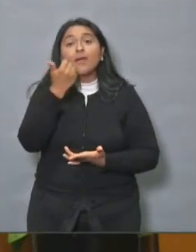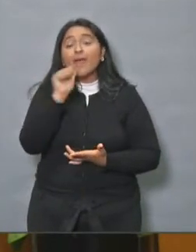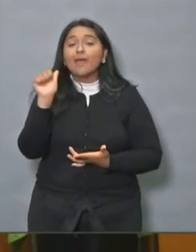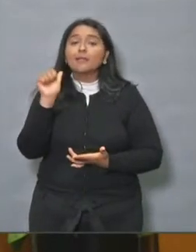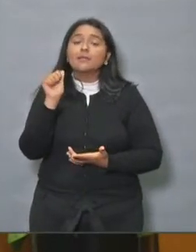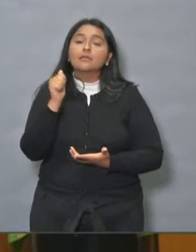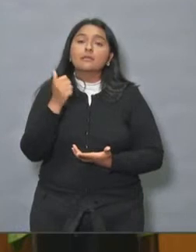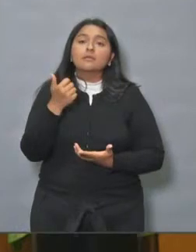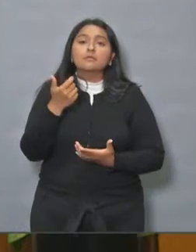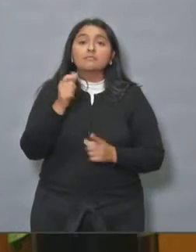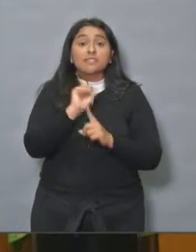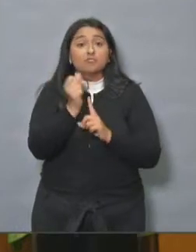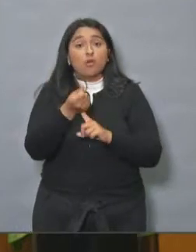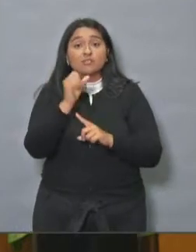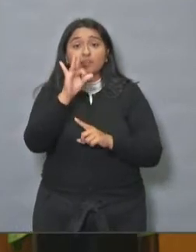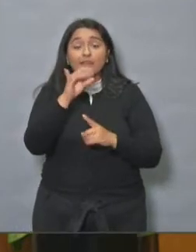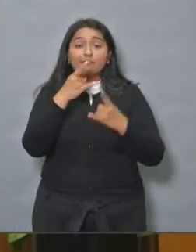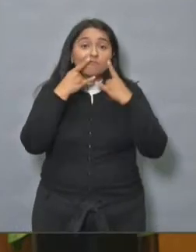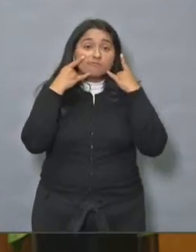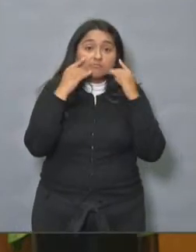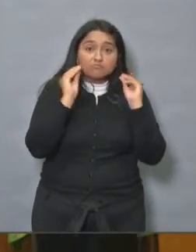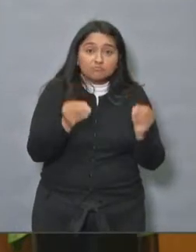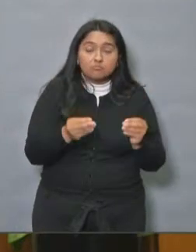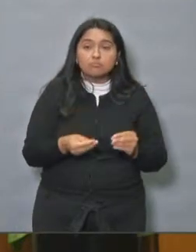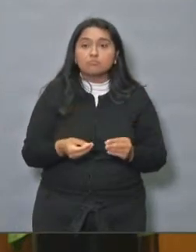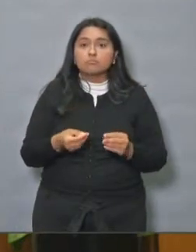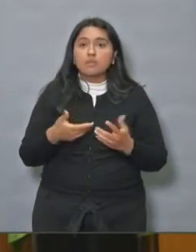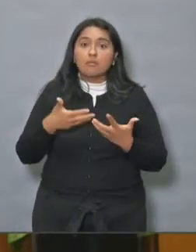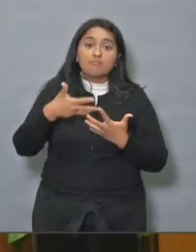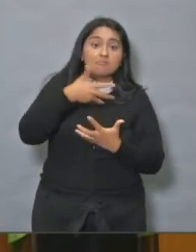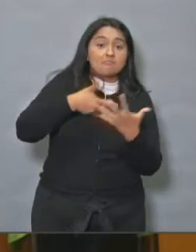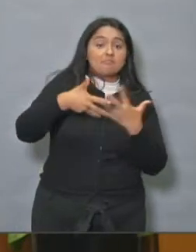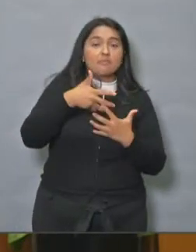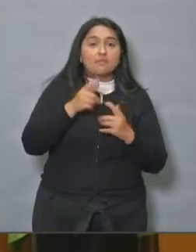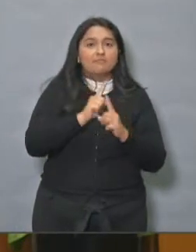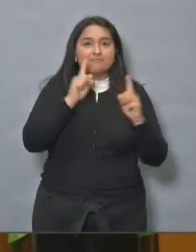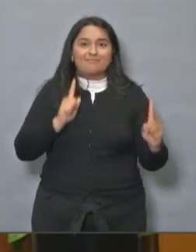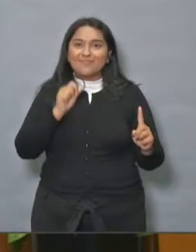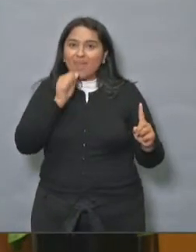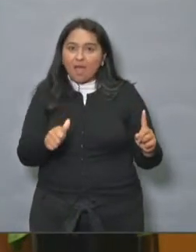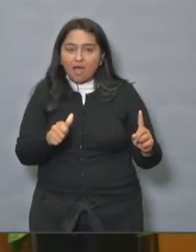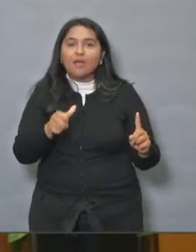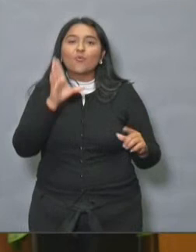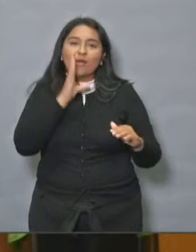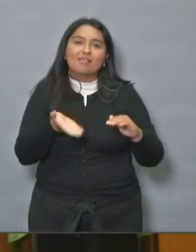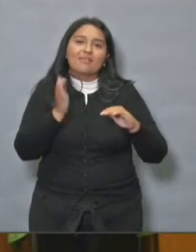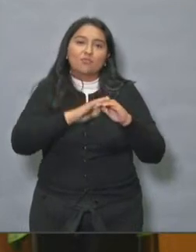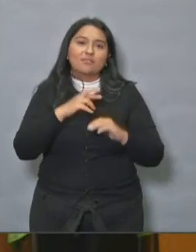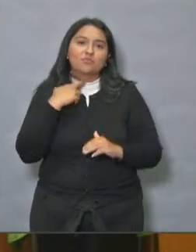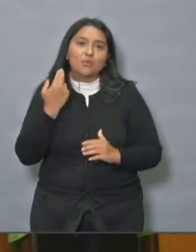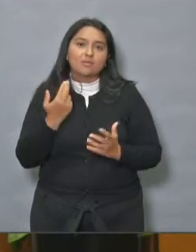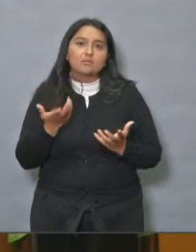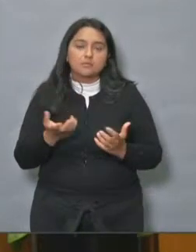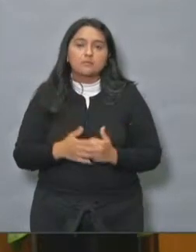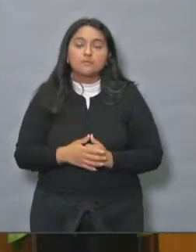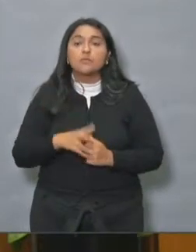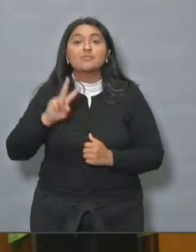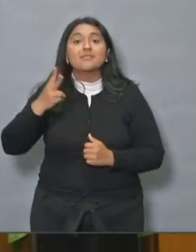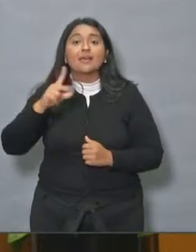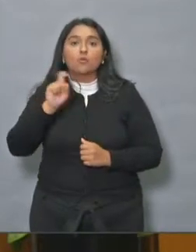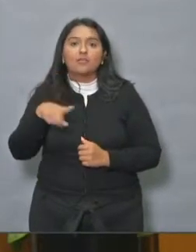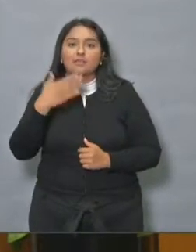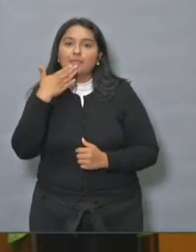using face coverings and they're not keeping their distance increases the risk. And thanks for the second